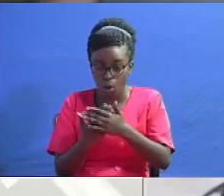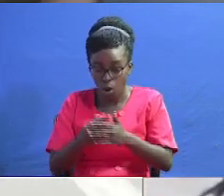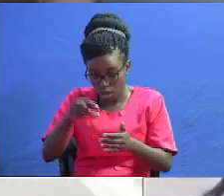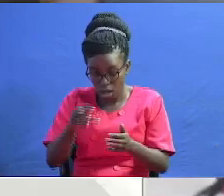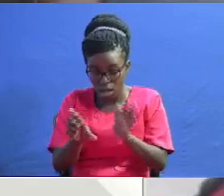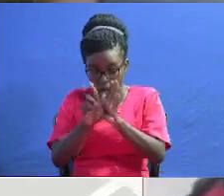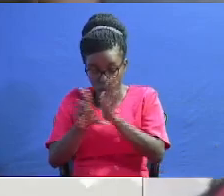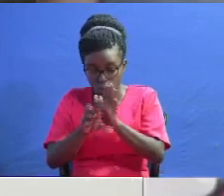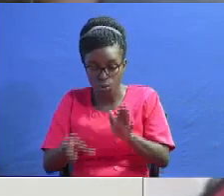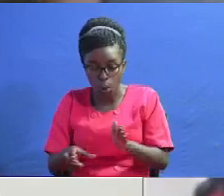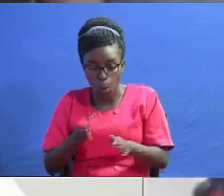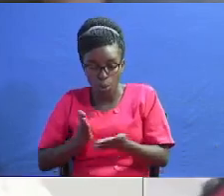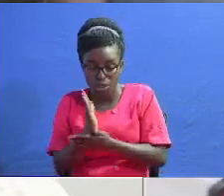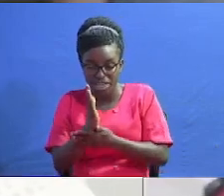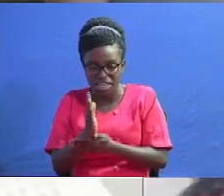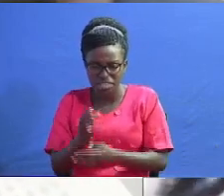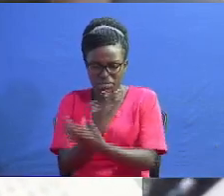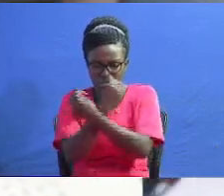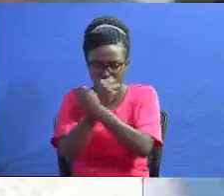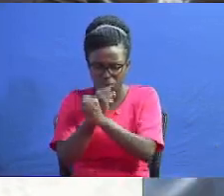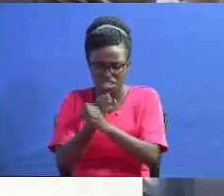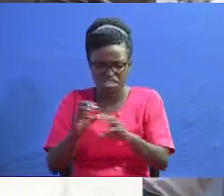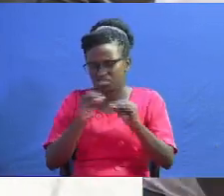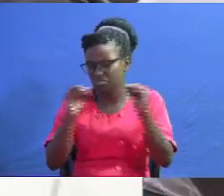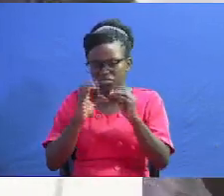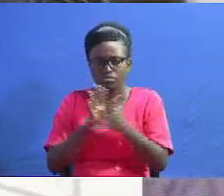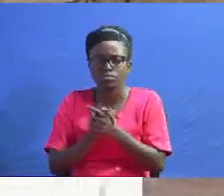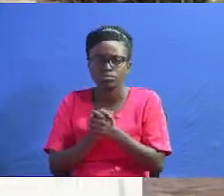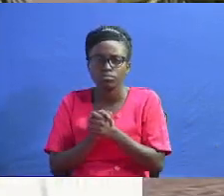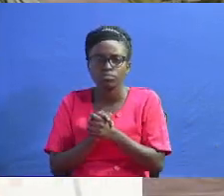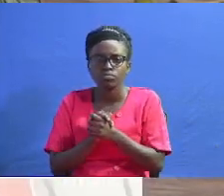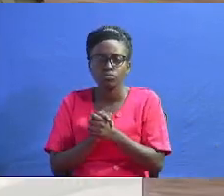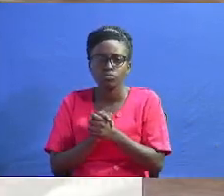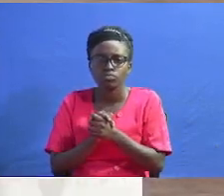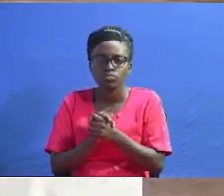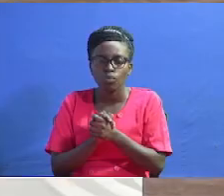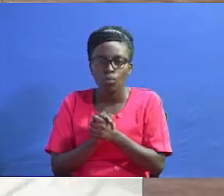rights by failing to protect them from the devastating floods.